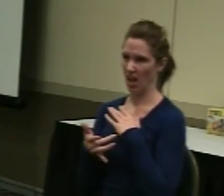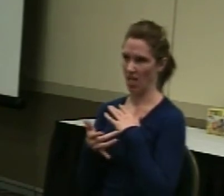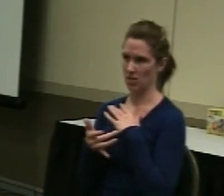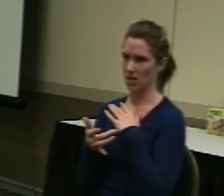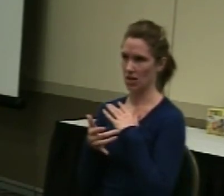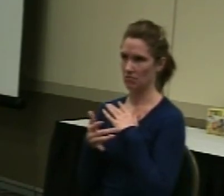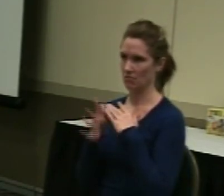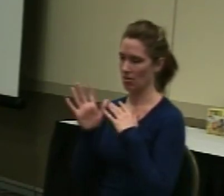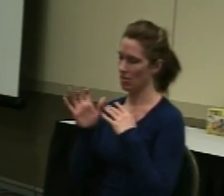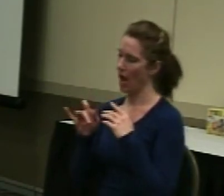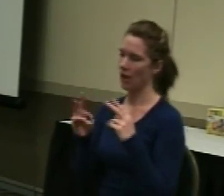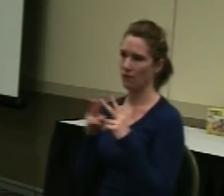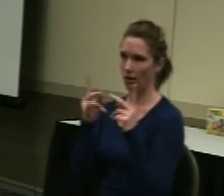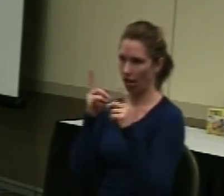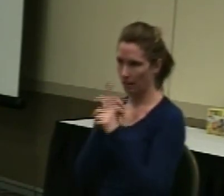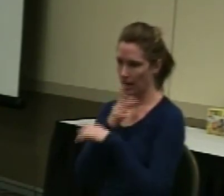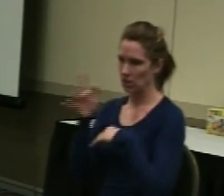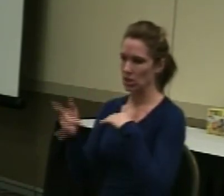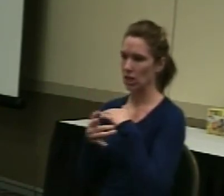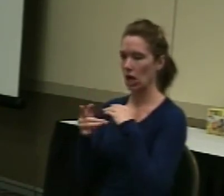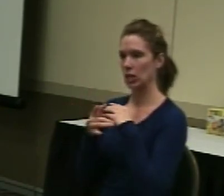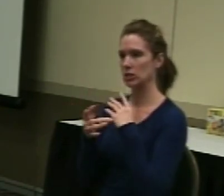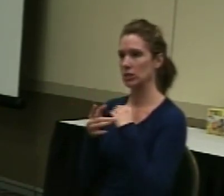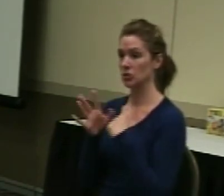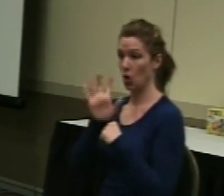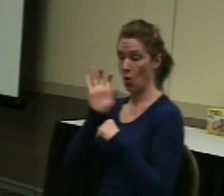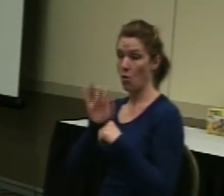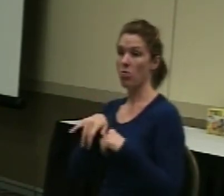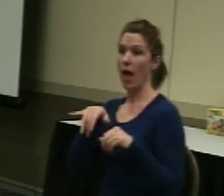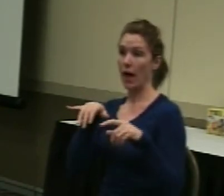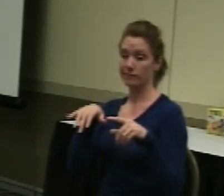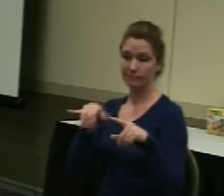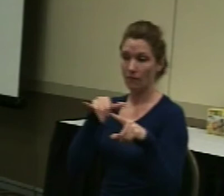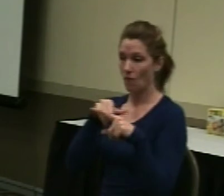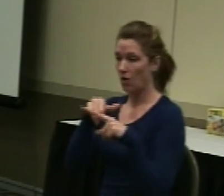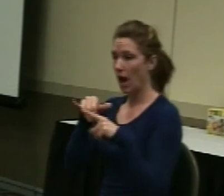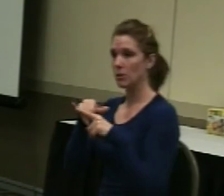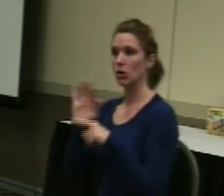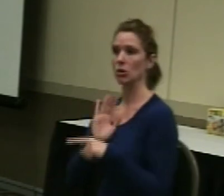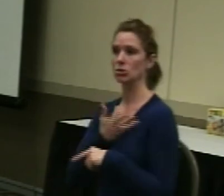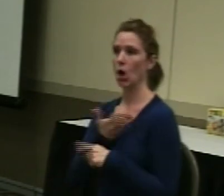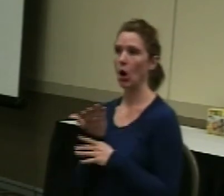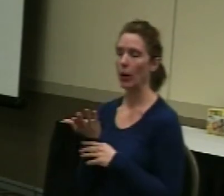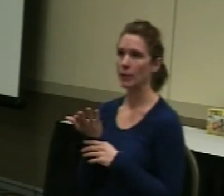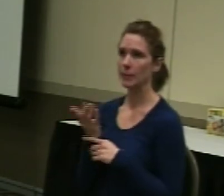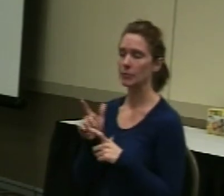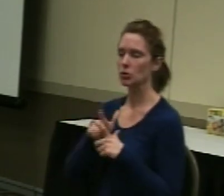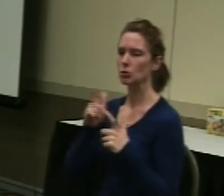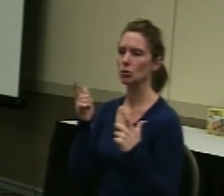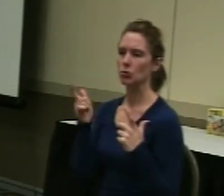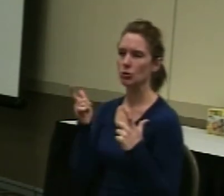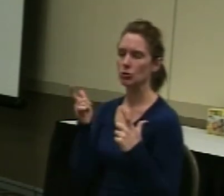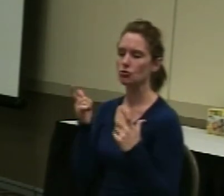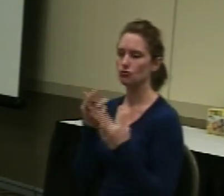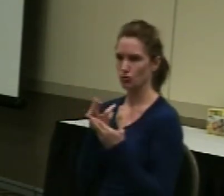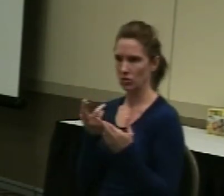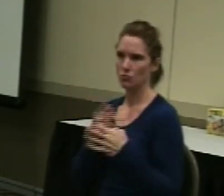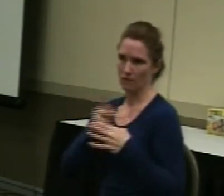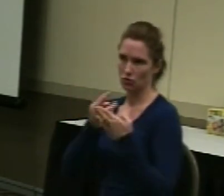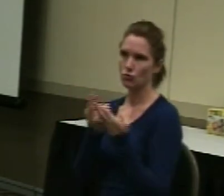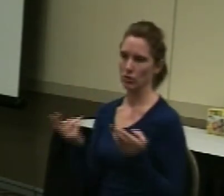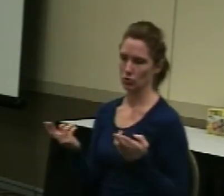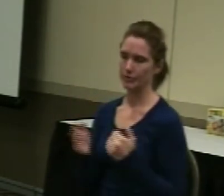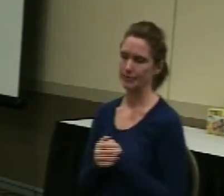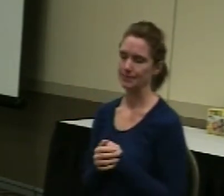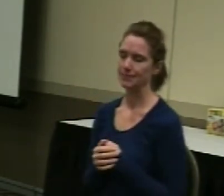technology. In a certain sense, that vocabulary is our huge resource,